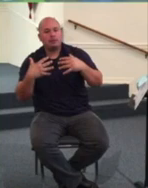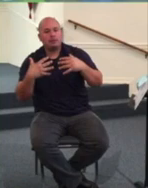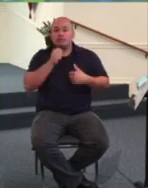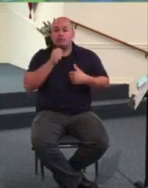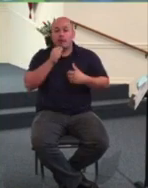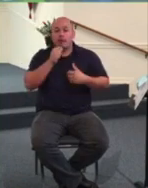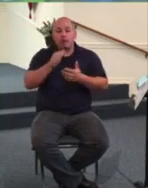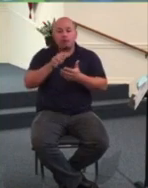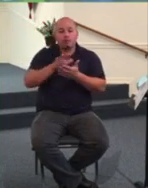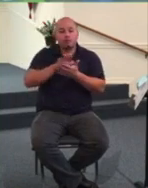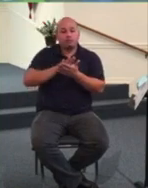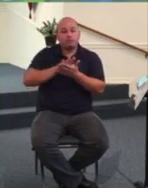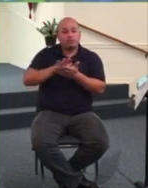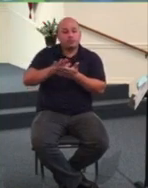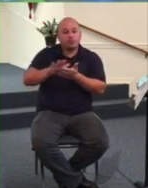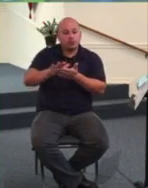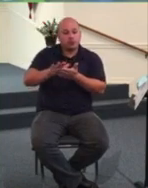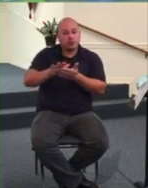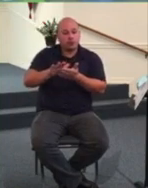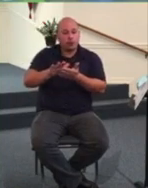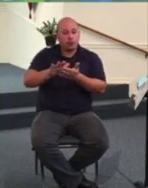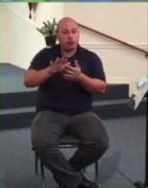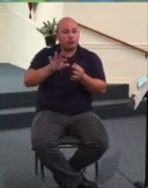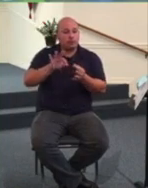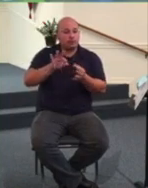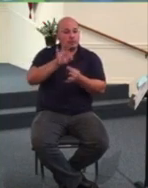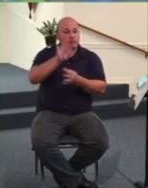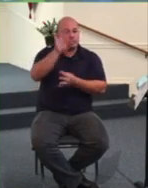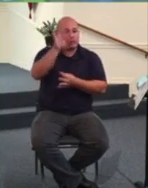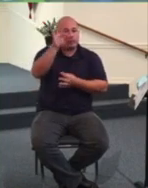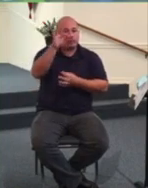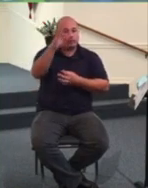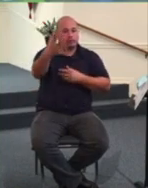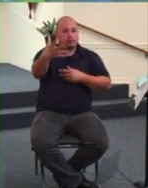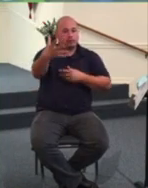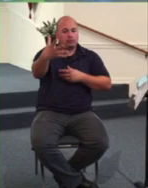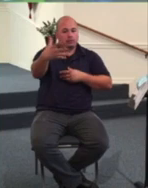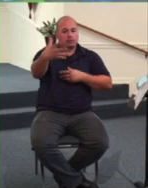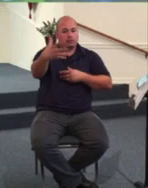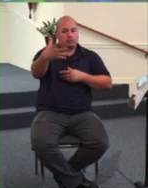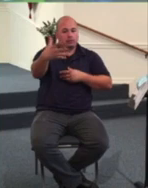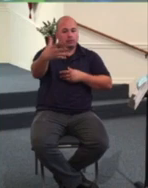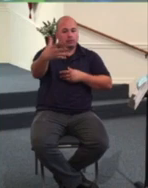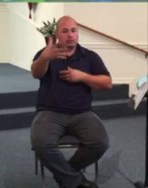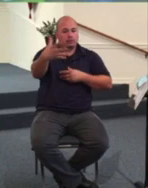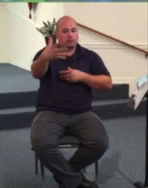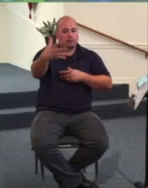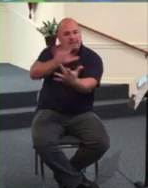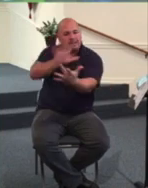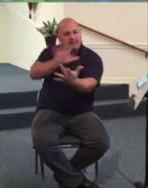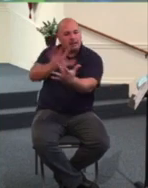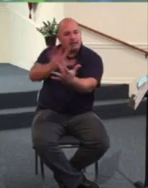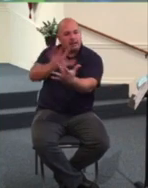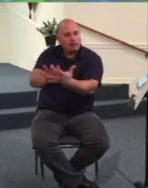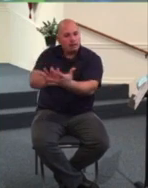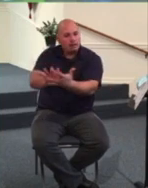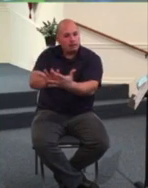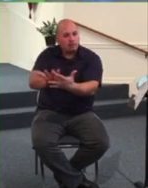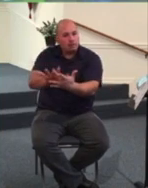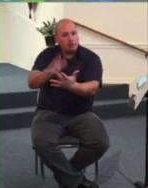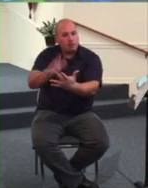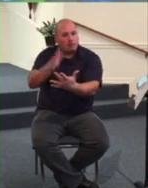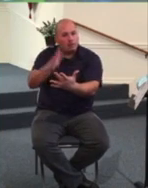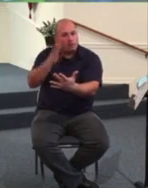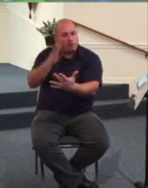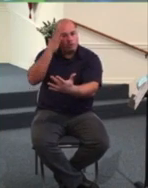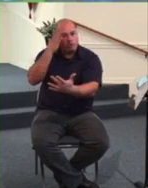cured, and the people all tried to touch him because power was coming from him and healing them all. Looking at